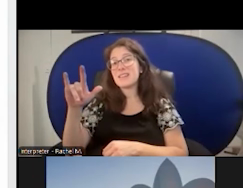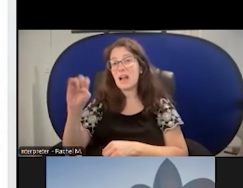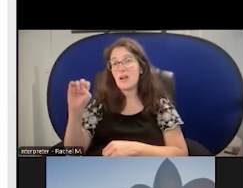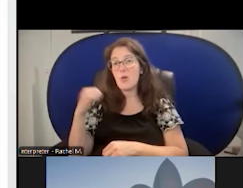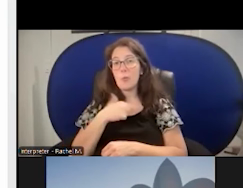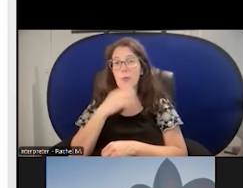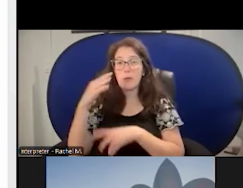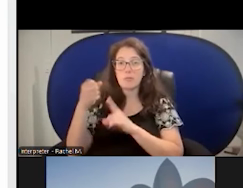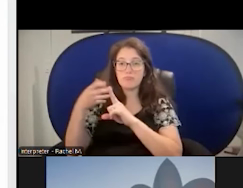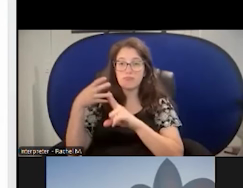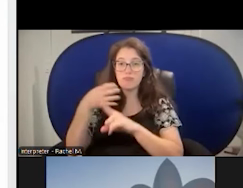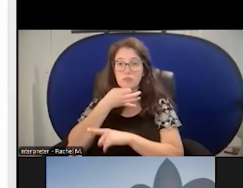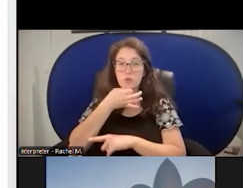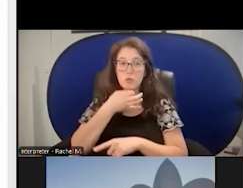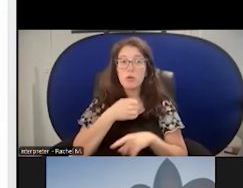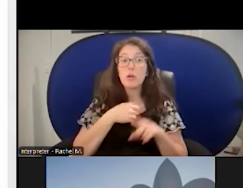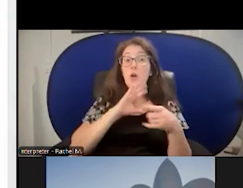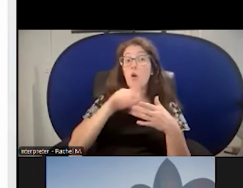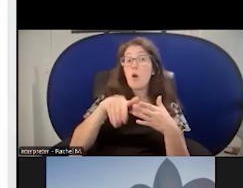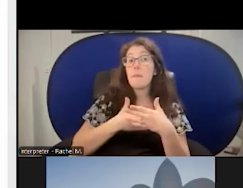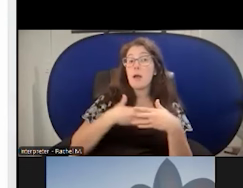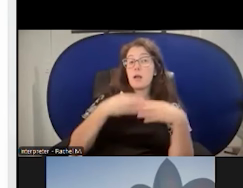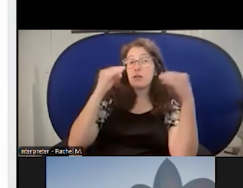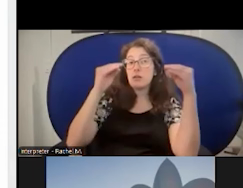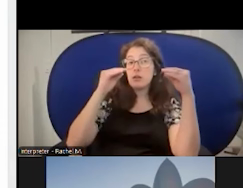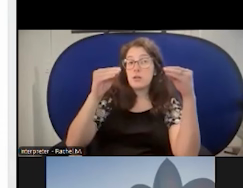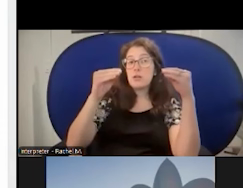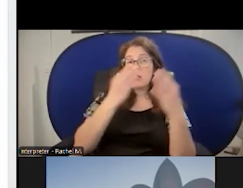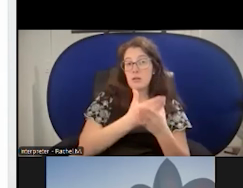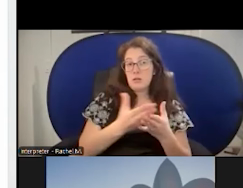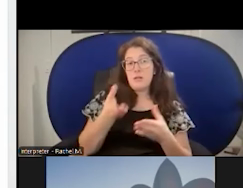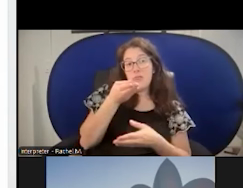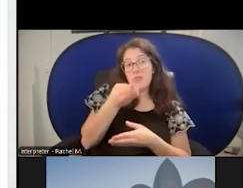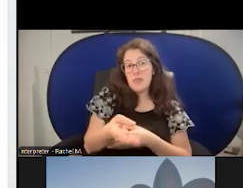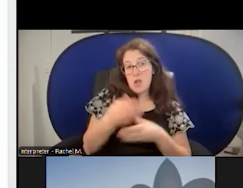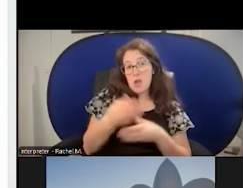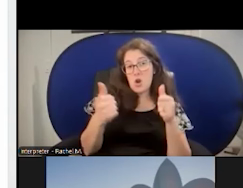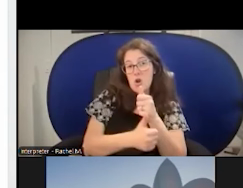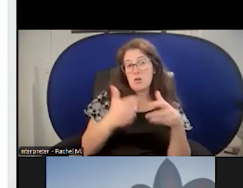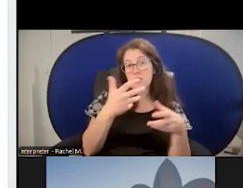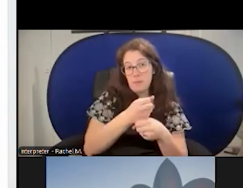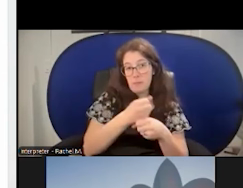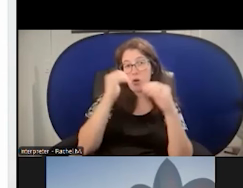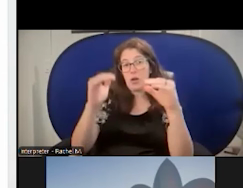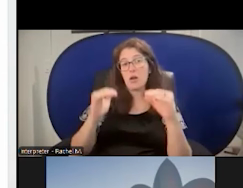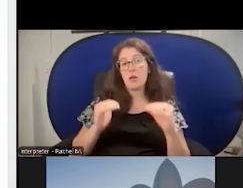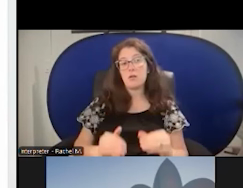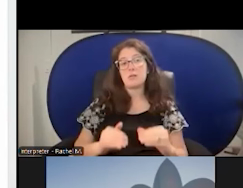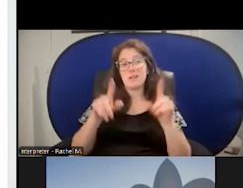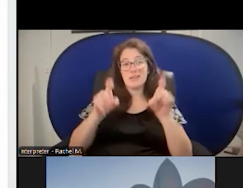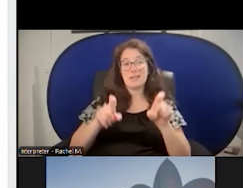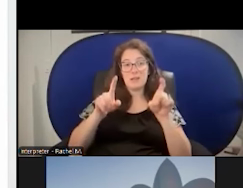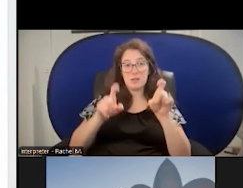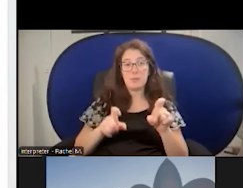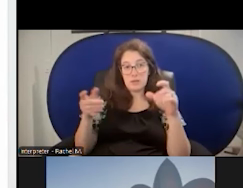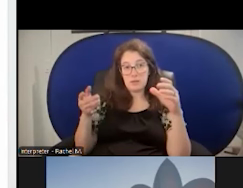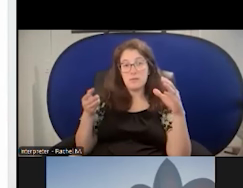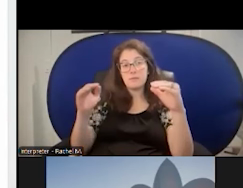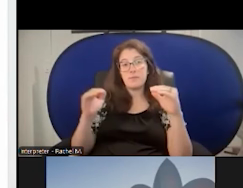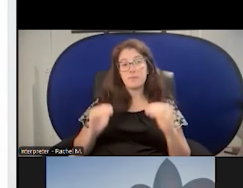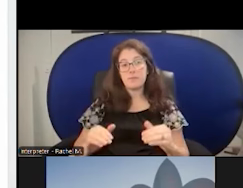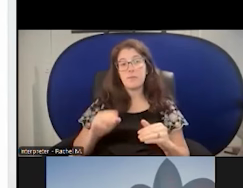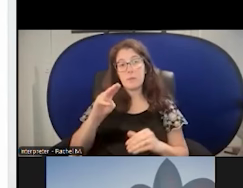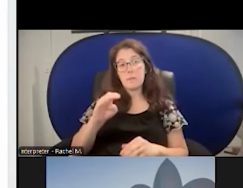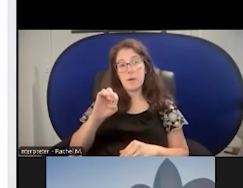of my instructional materials are here, including my summary, and under that I have listed my assessments, and then I have an assessment entitled Module